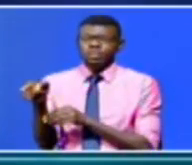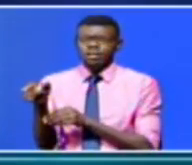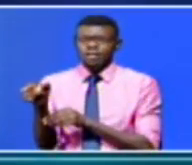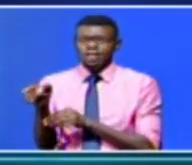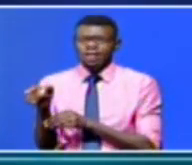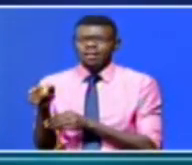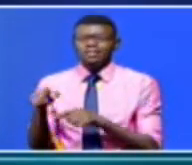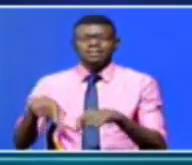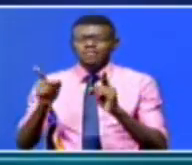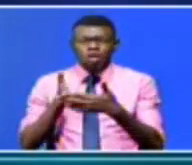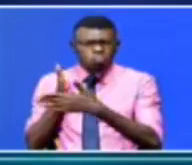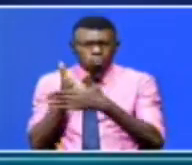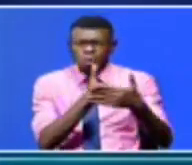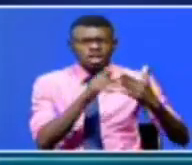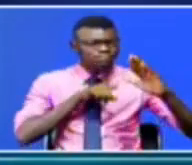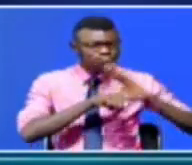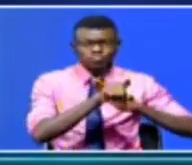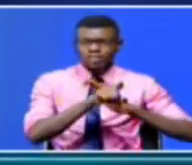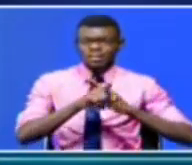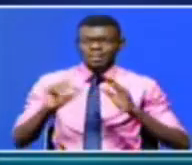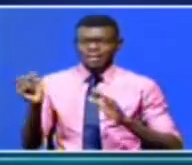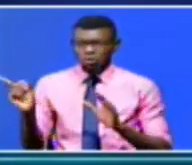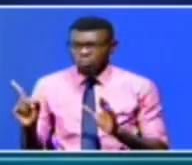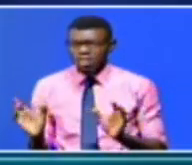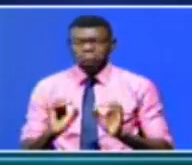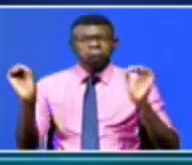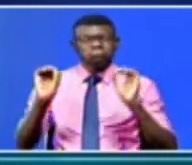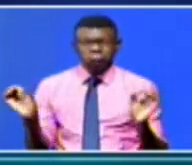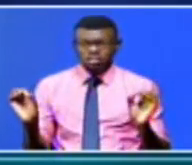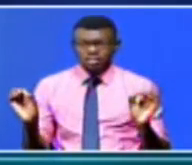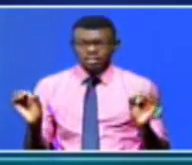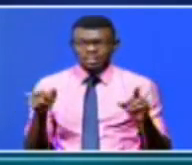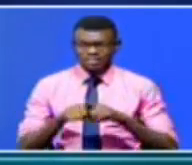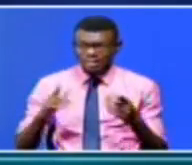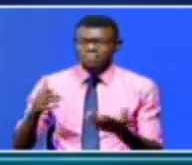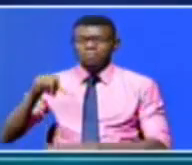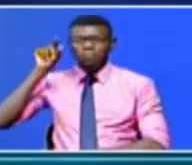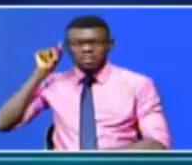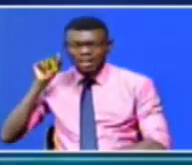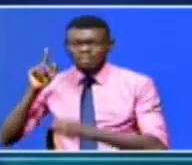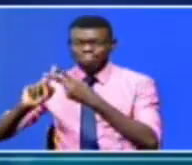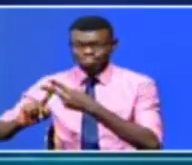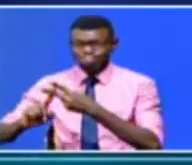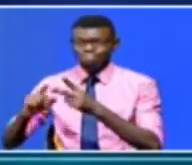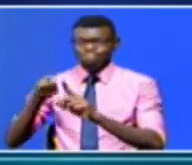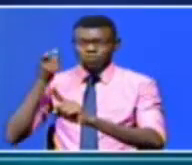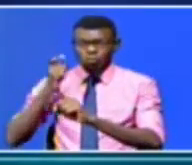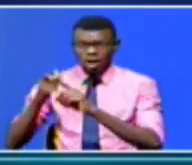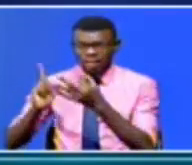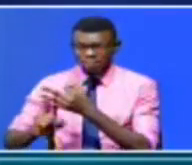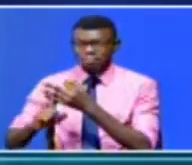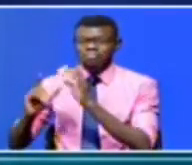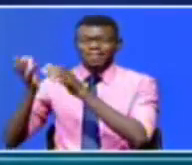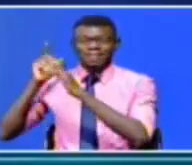the cessation of movement in and out of Nairobi Metropolitan and the coastal counties of Mombasa, Kwale and